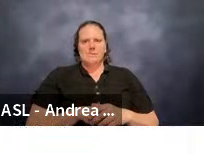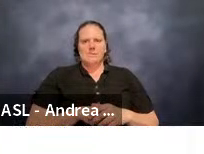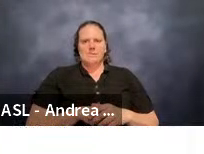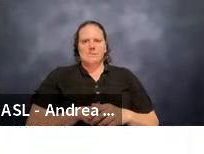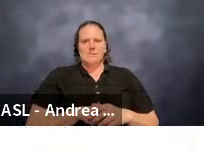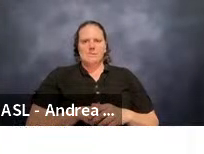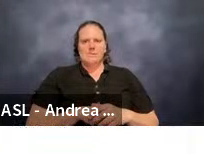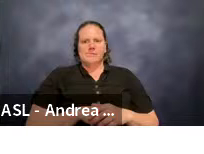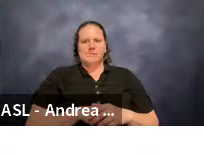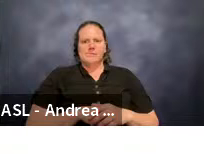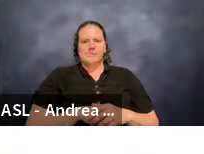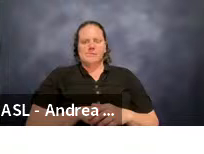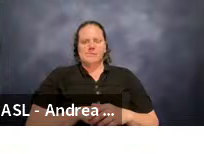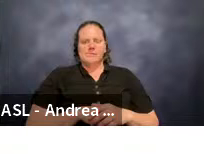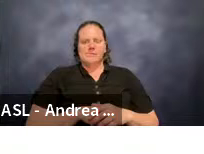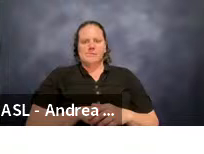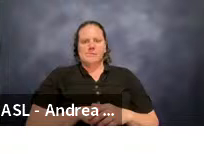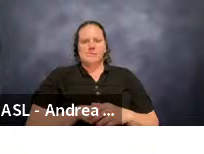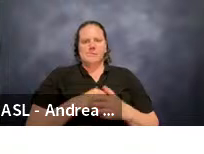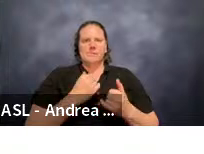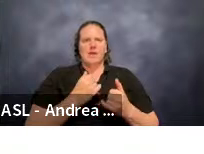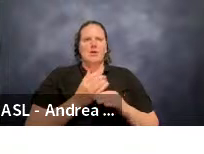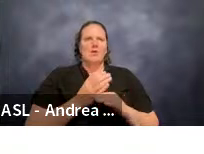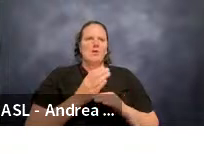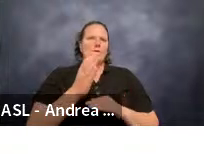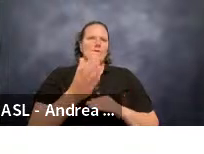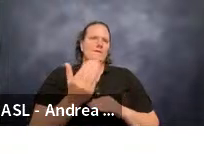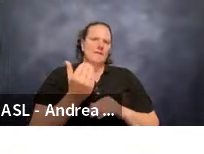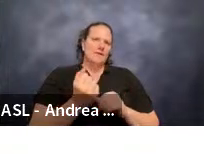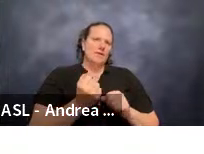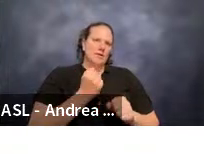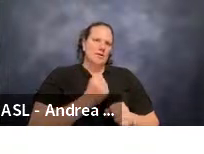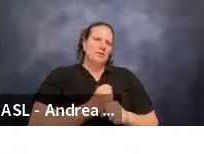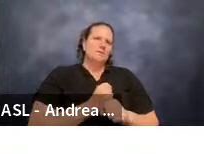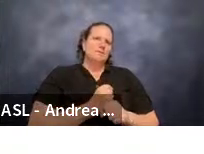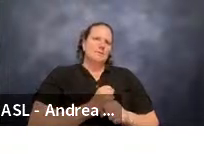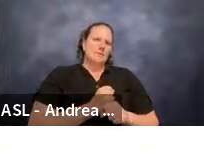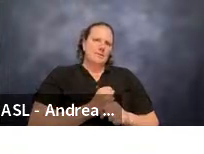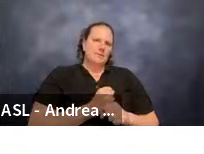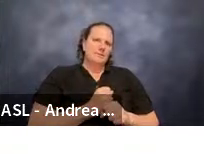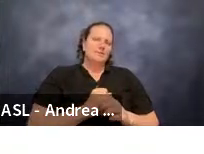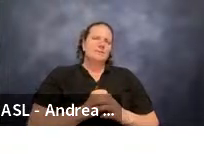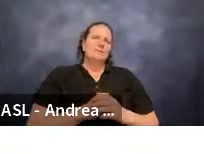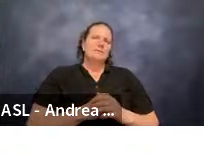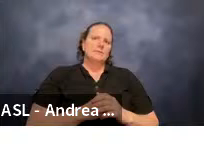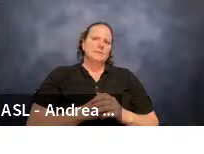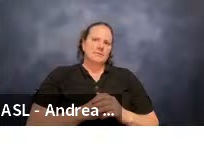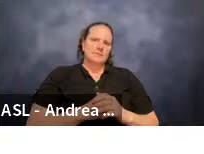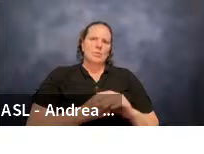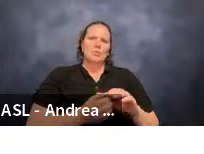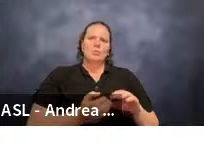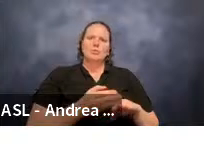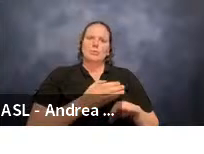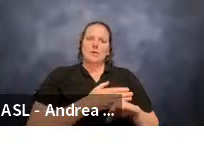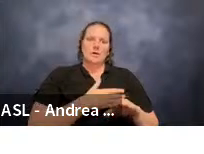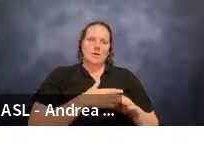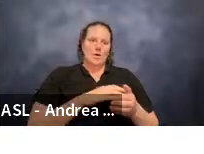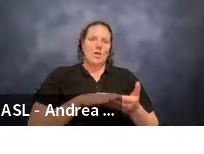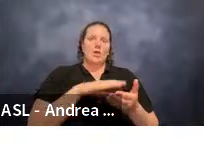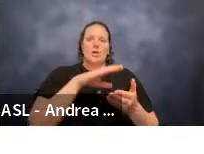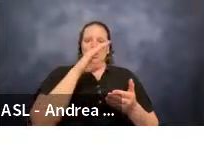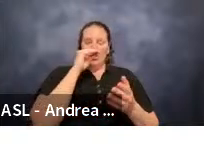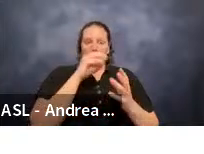So we've been at this over 15 years. We've made a lot of improvements. We've learned a